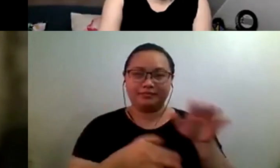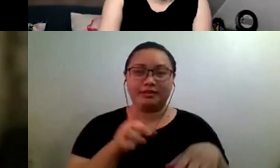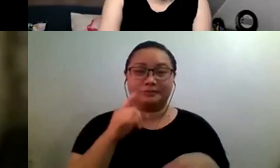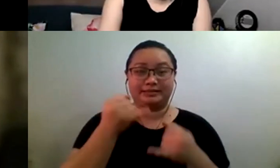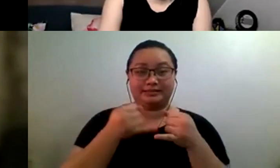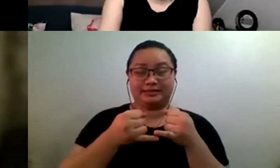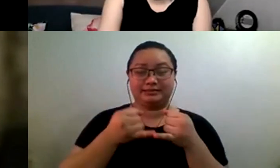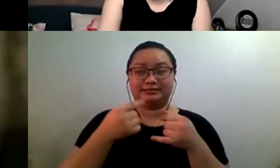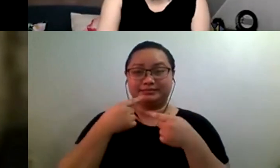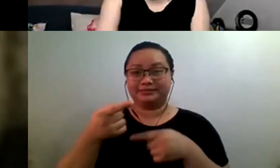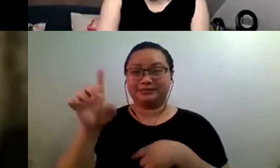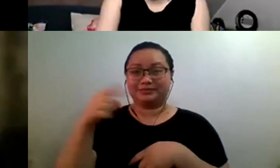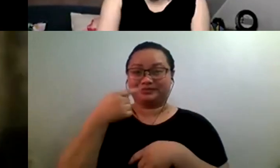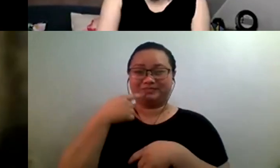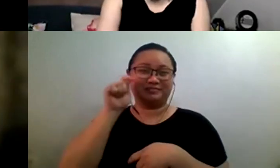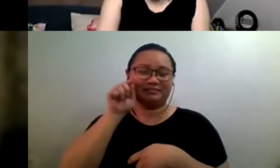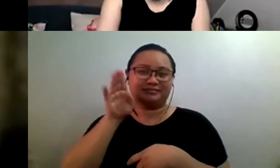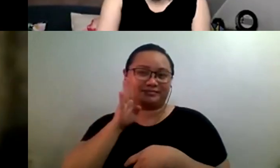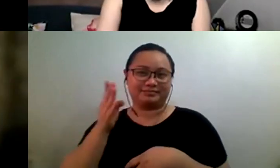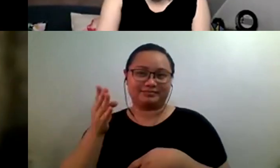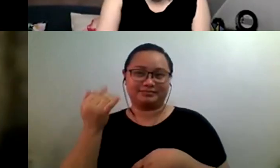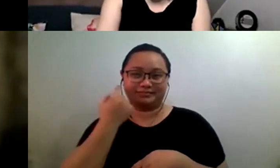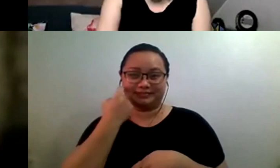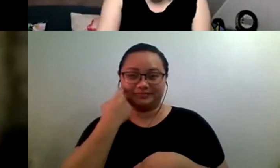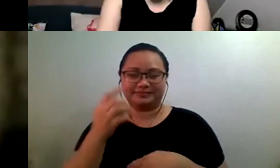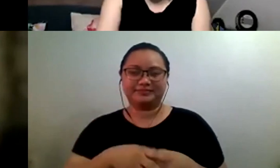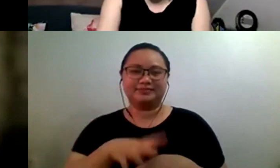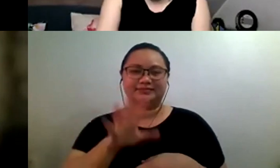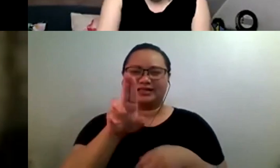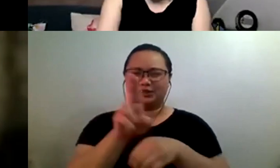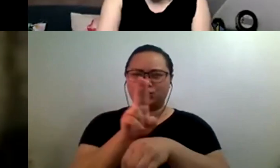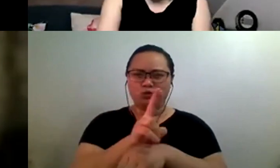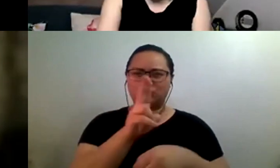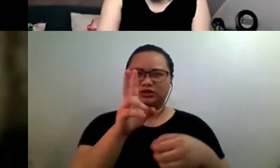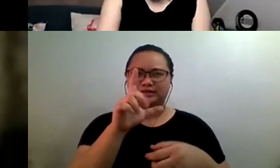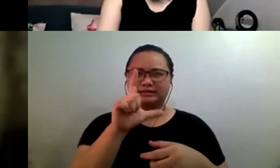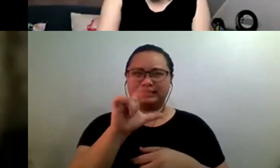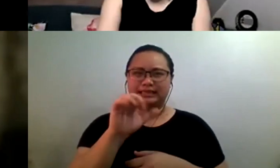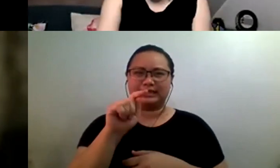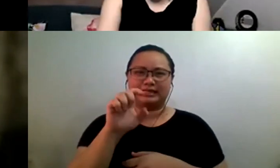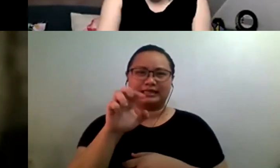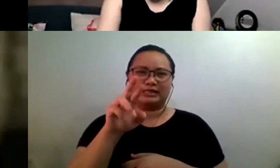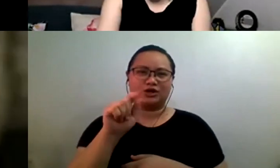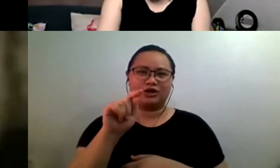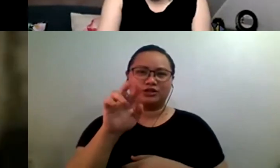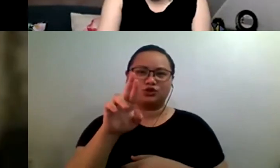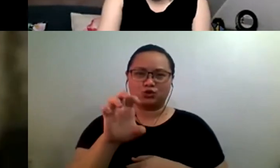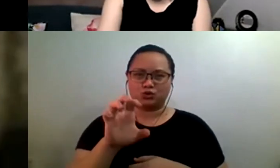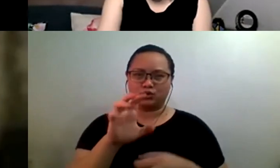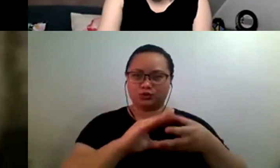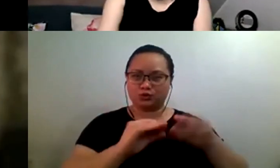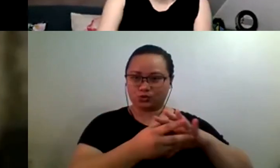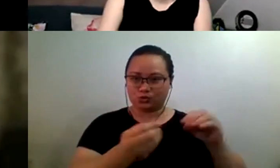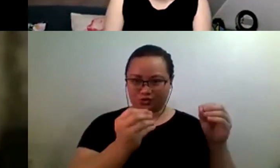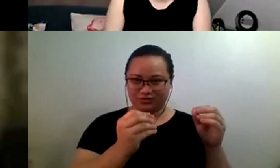connect to what Teacher Therese said, na using literature to teach empathy. And maybe mag-add ako dun